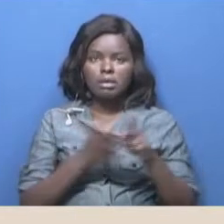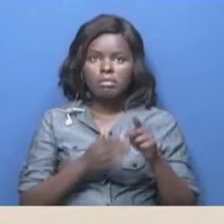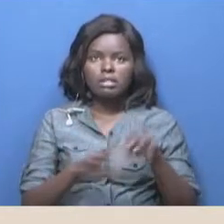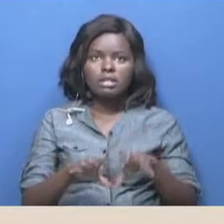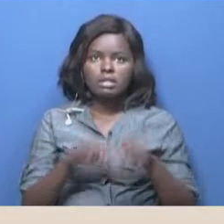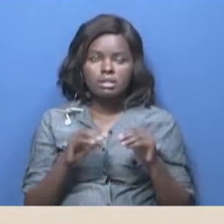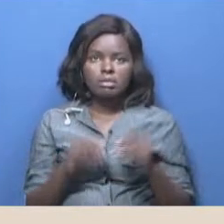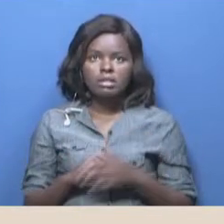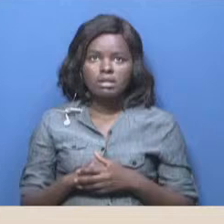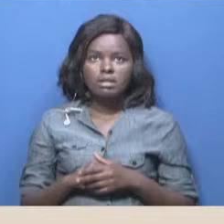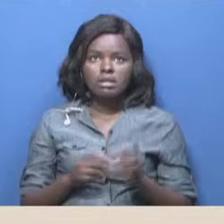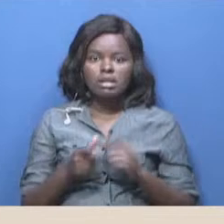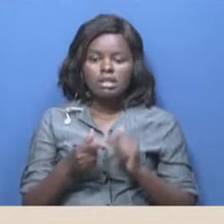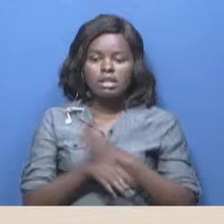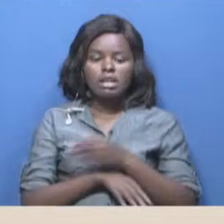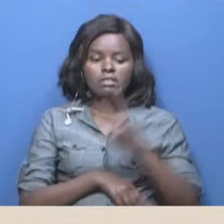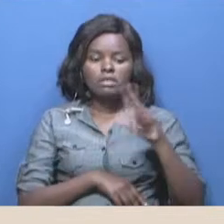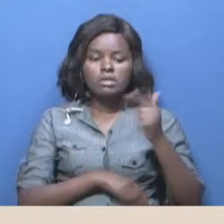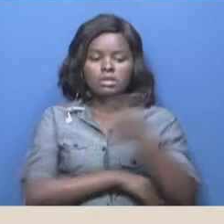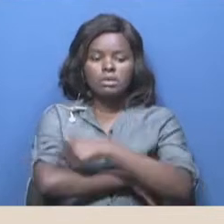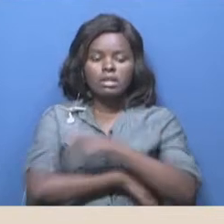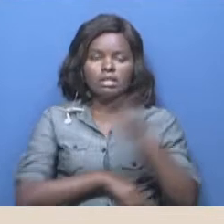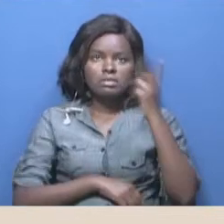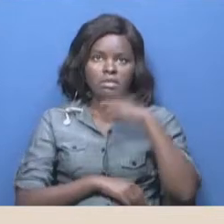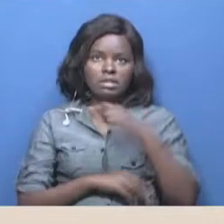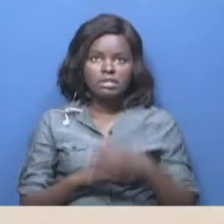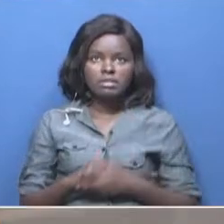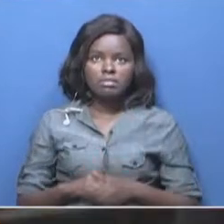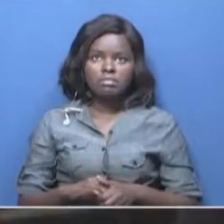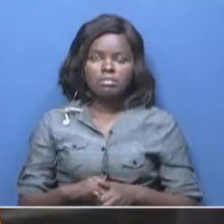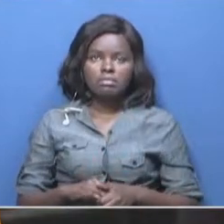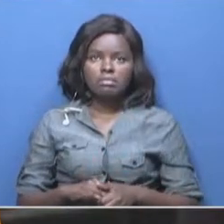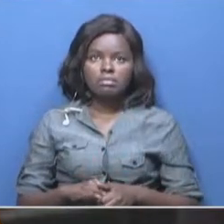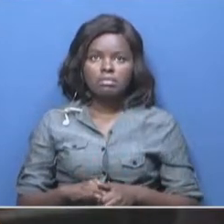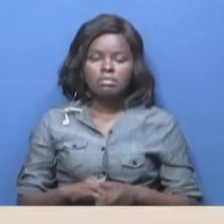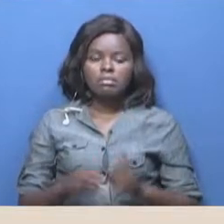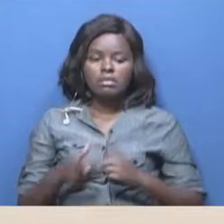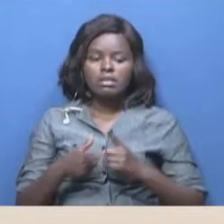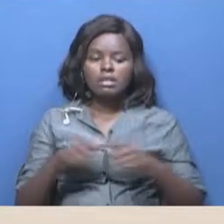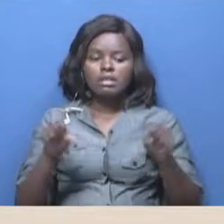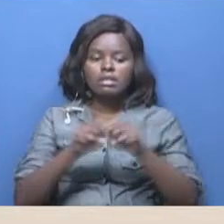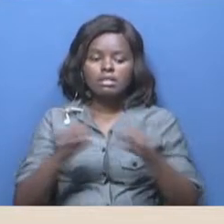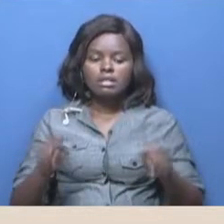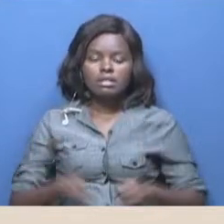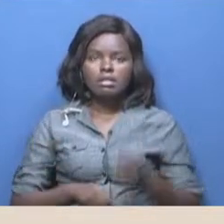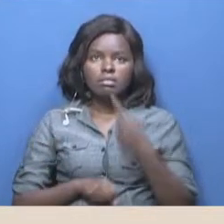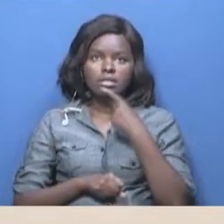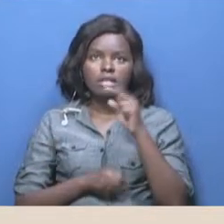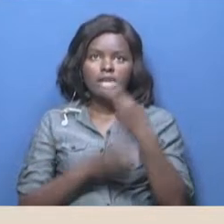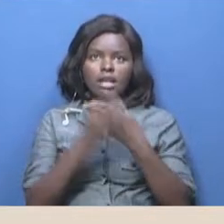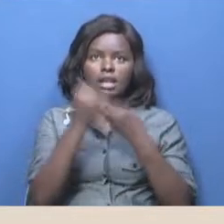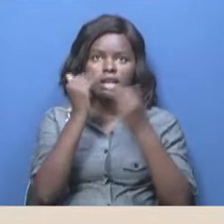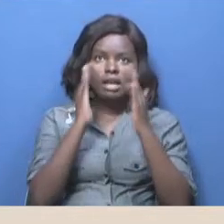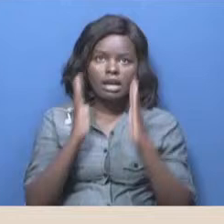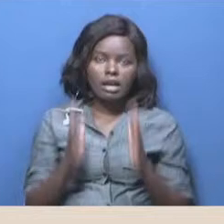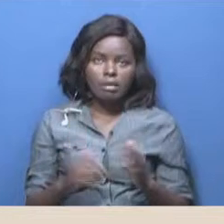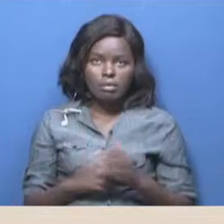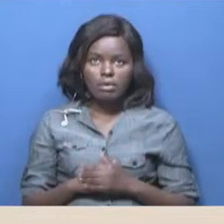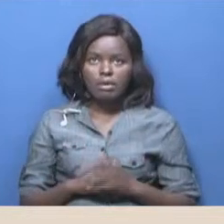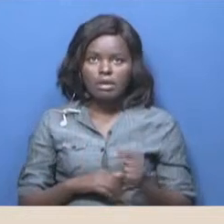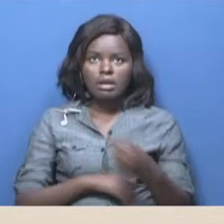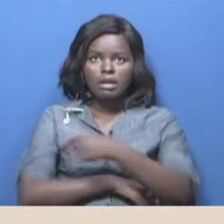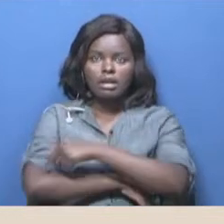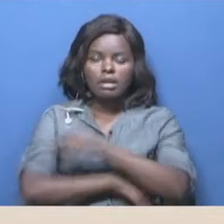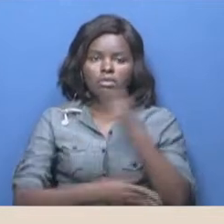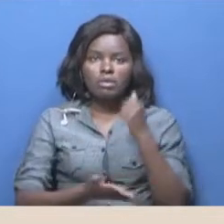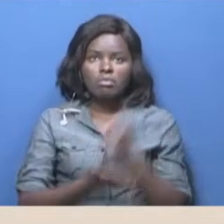approved, after 21 days have completed, the system will notify the couple on the day of